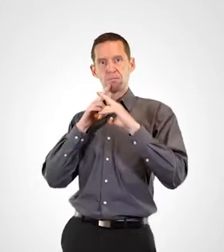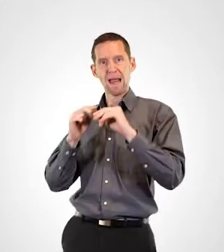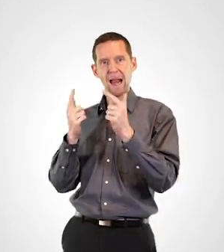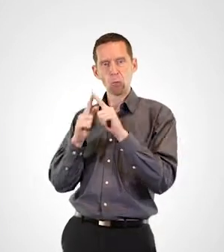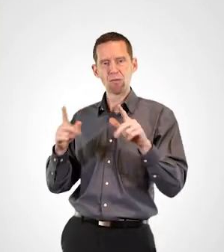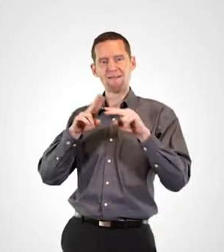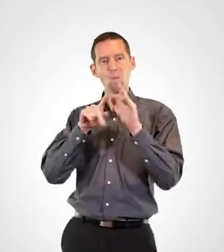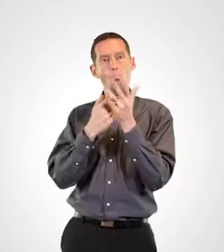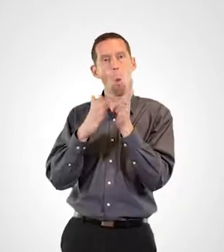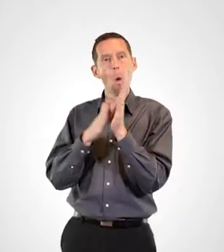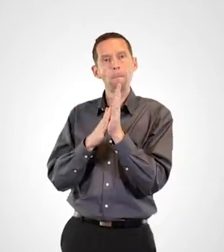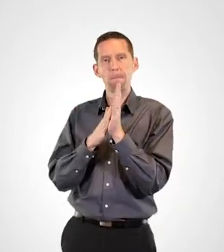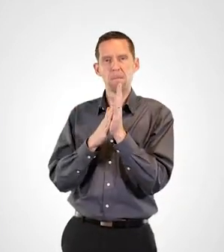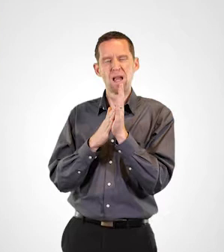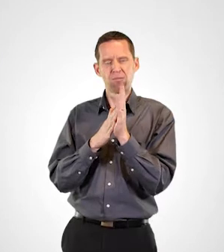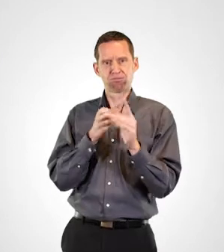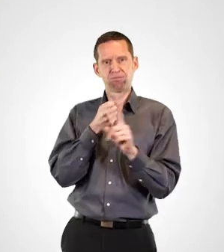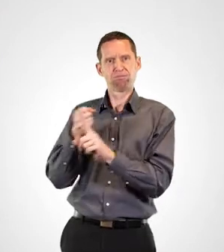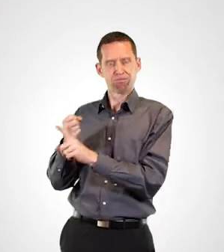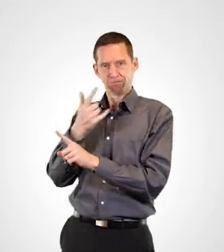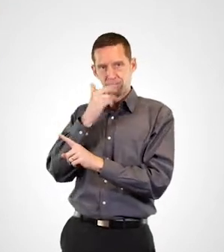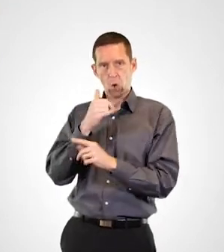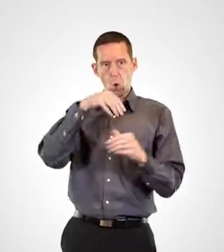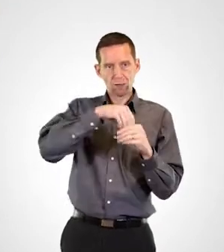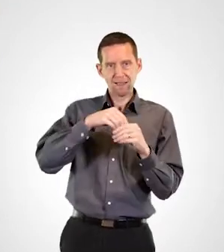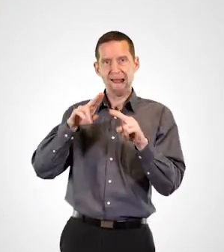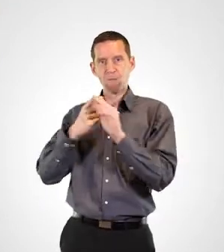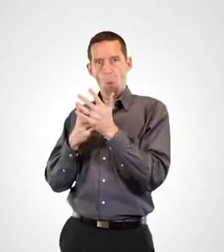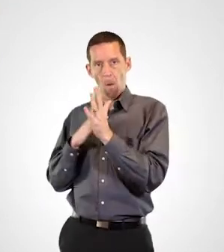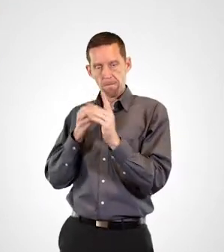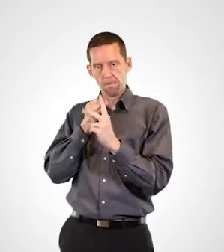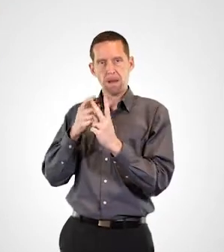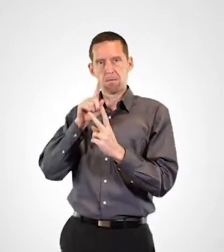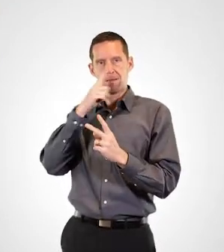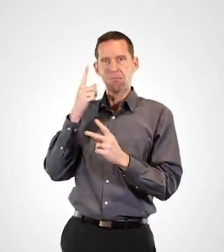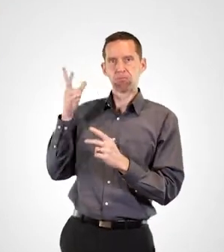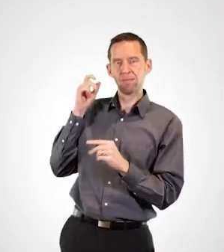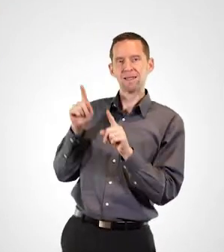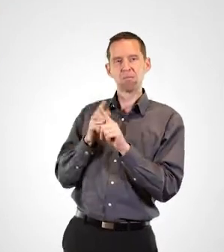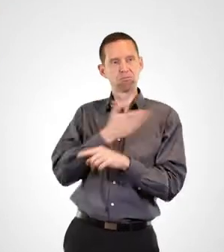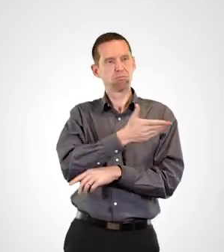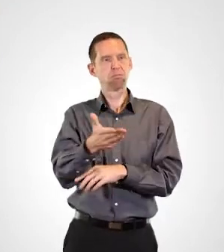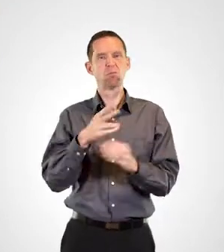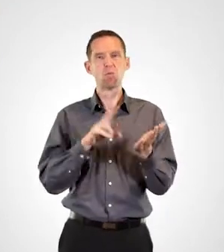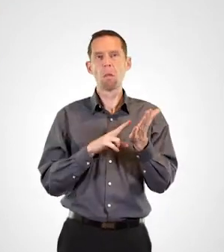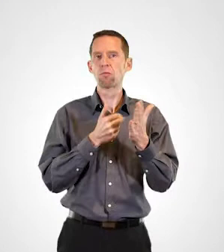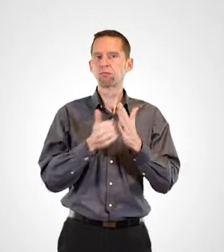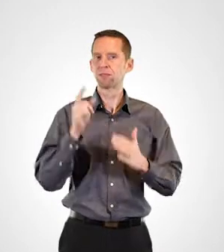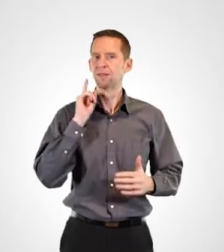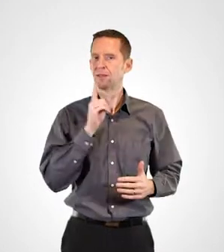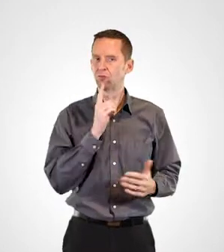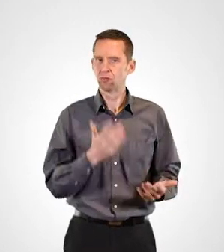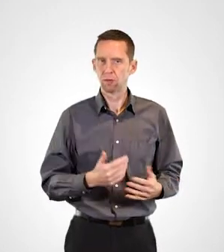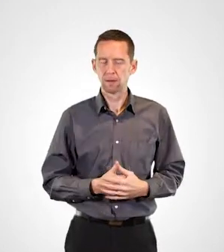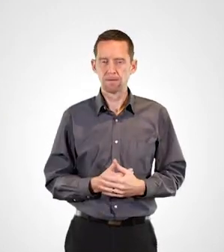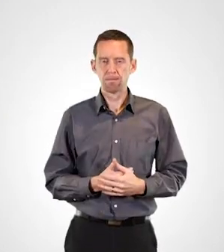of the language. So both content and form are affected because they don't have the benefits of all of the overhearing that our kids with normal hearing have.